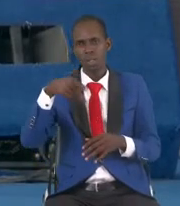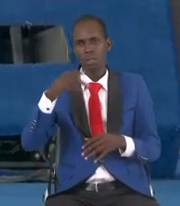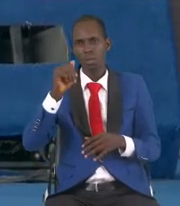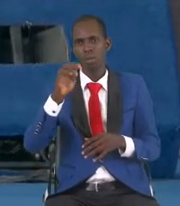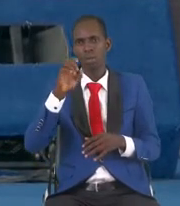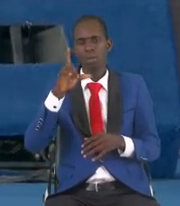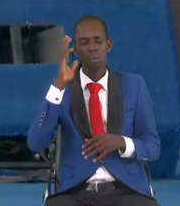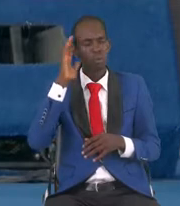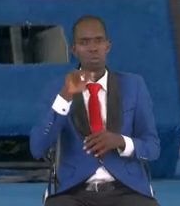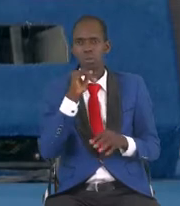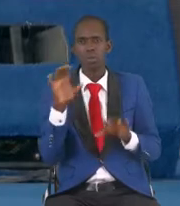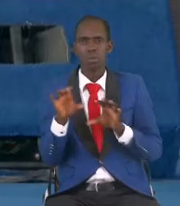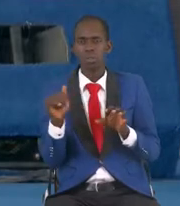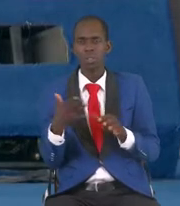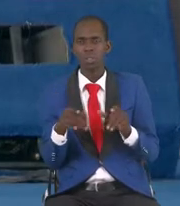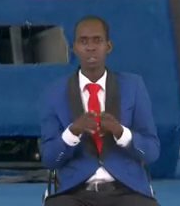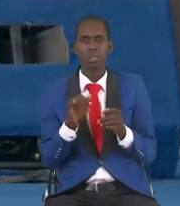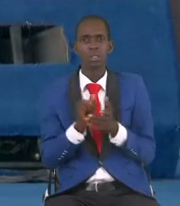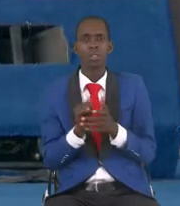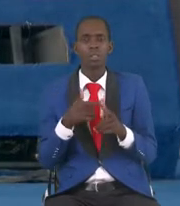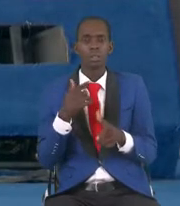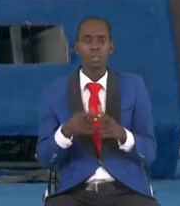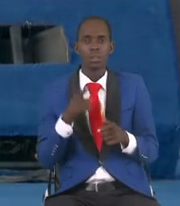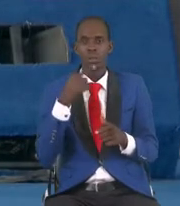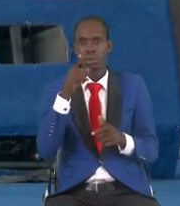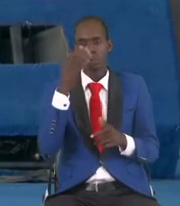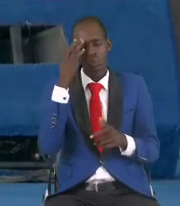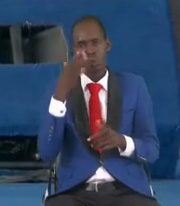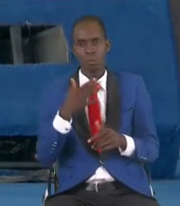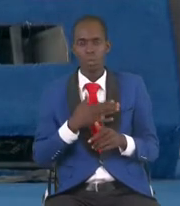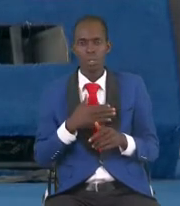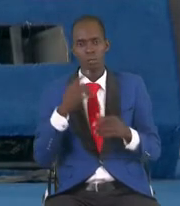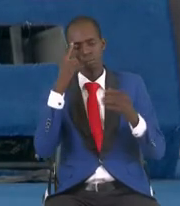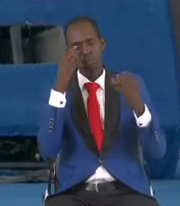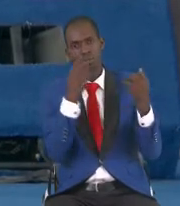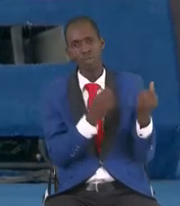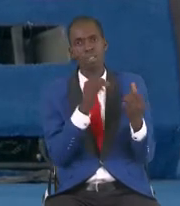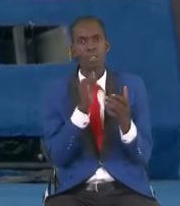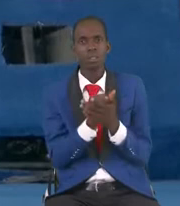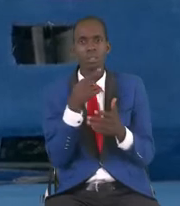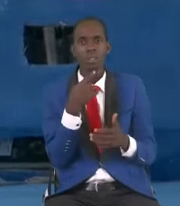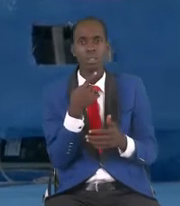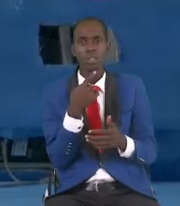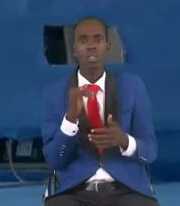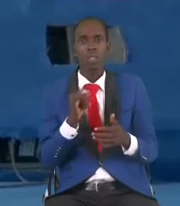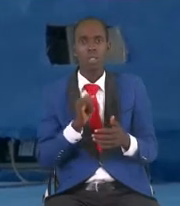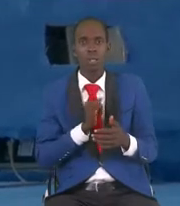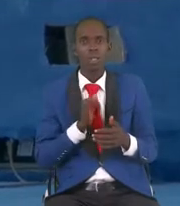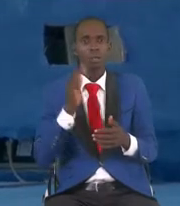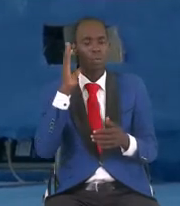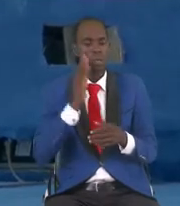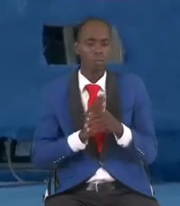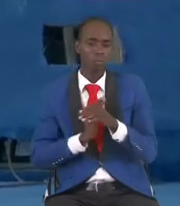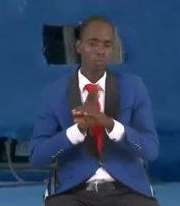that. And then, you know my faith, the faith that says, across any river,